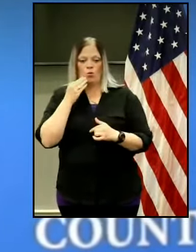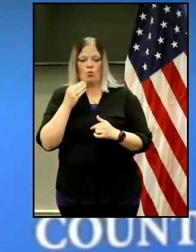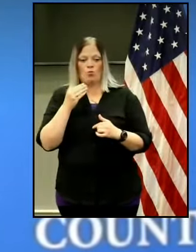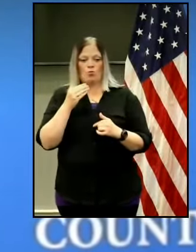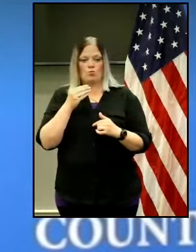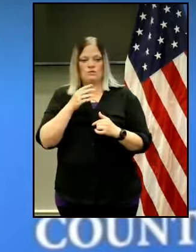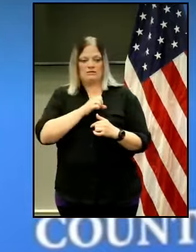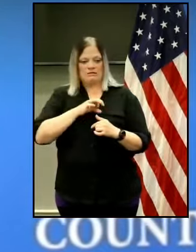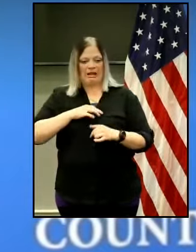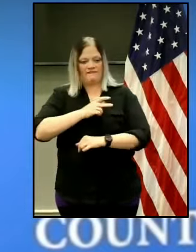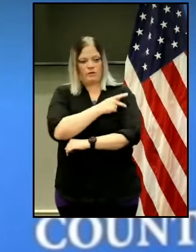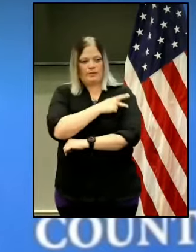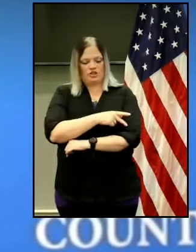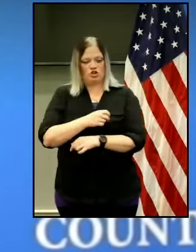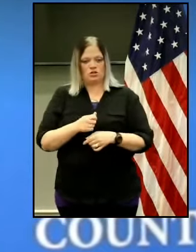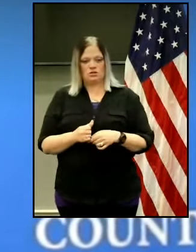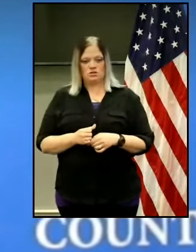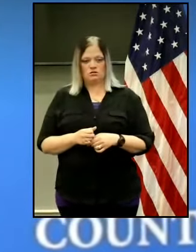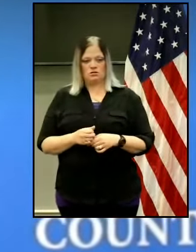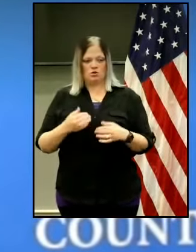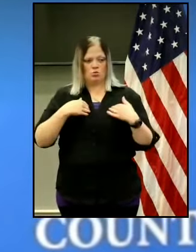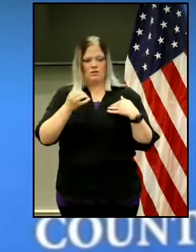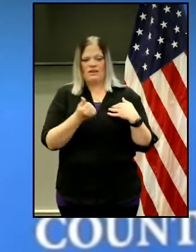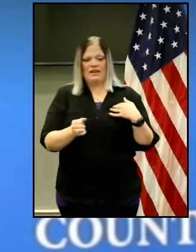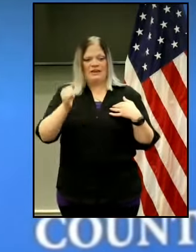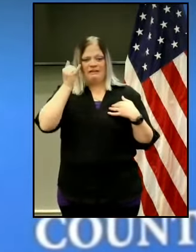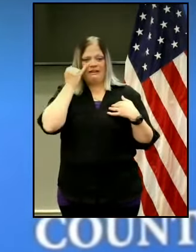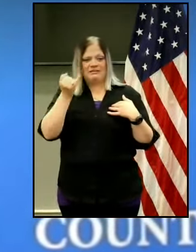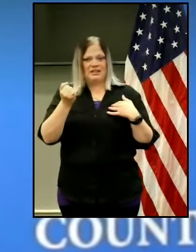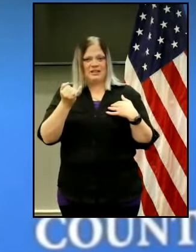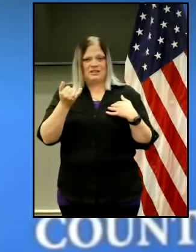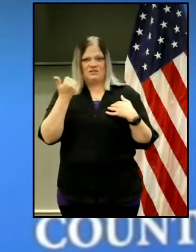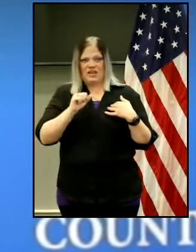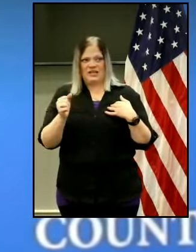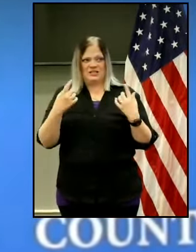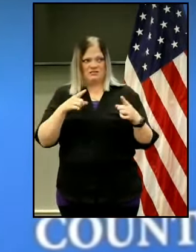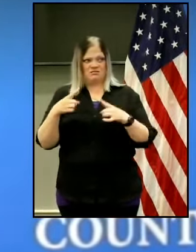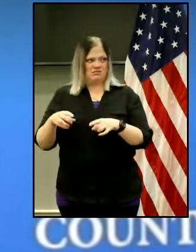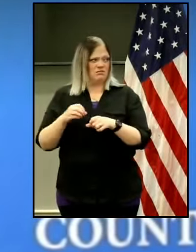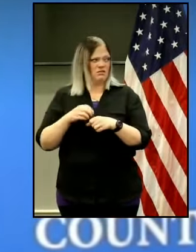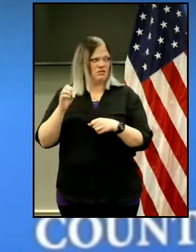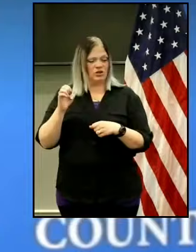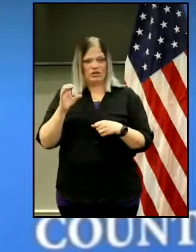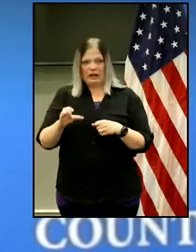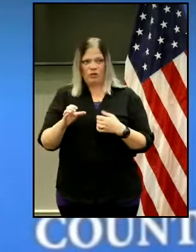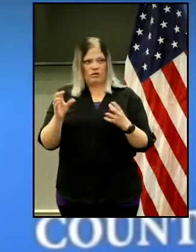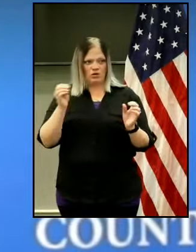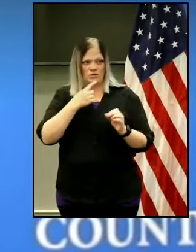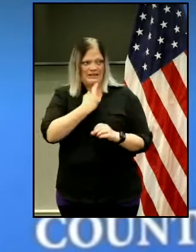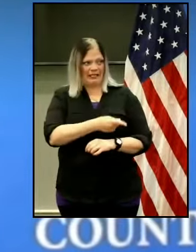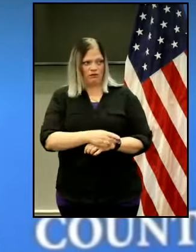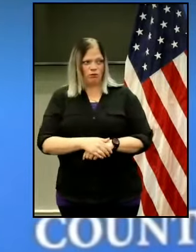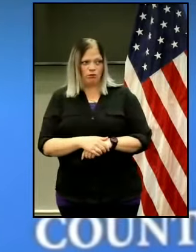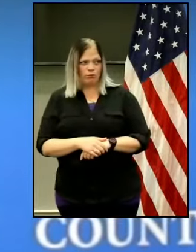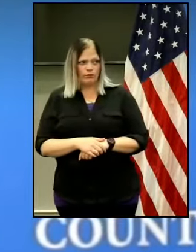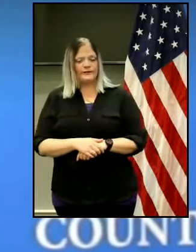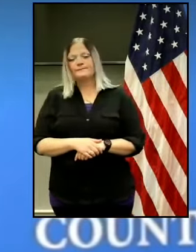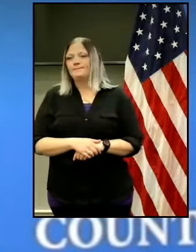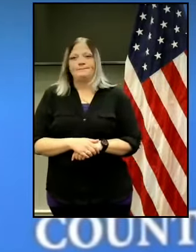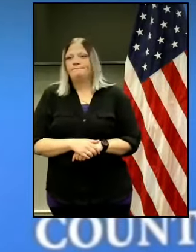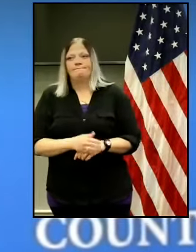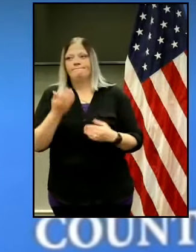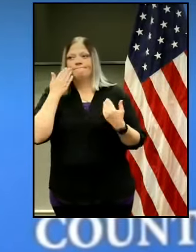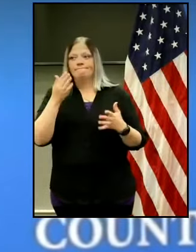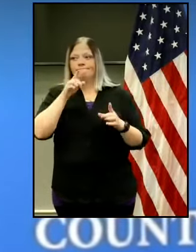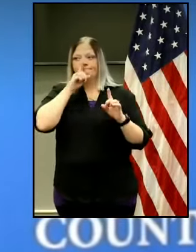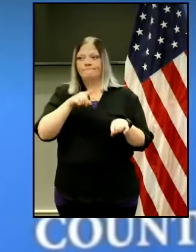home staff. Do you have any idea if any of them have occurred in Erie County and the state just isn't telling you? I don't know the answer